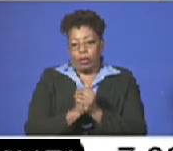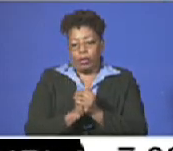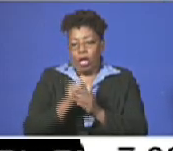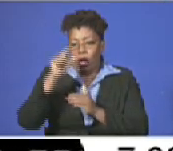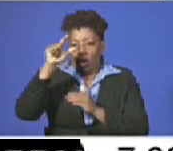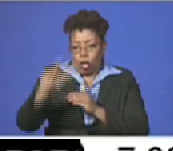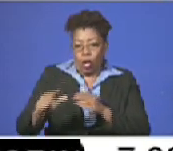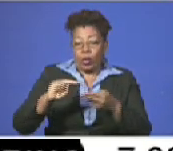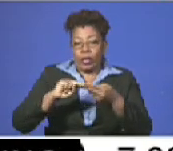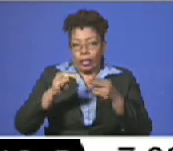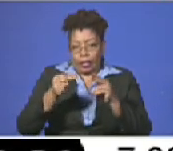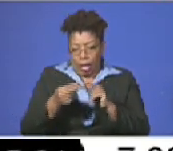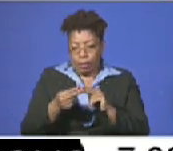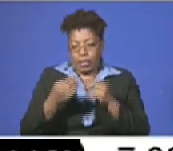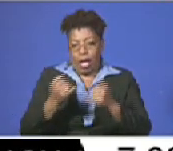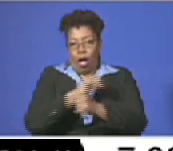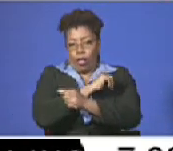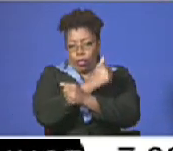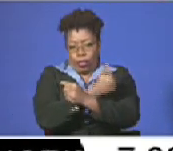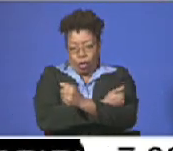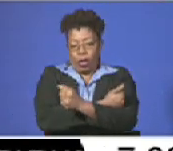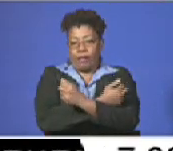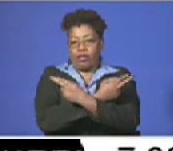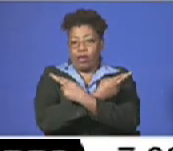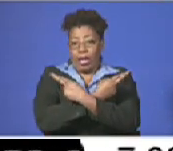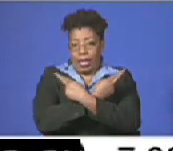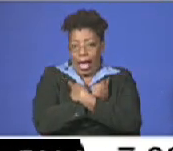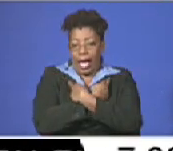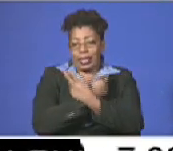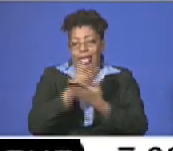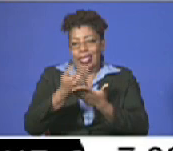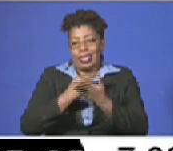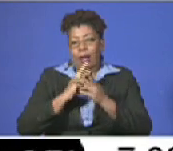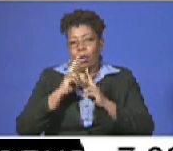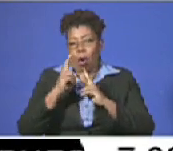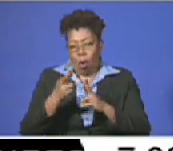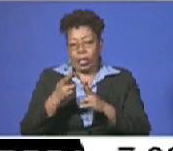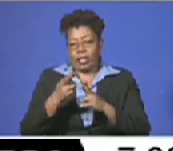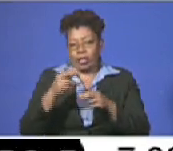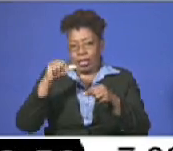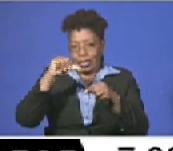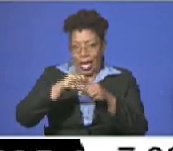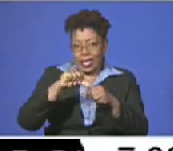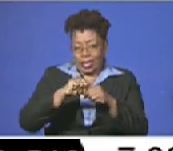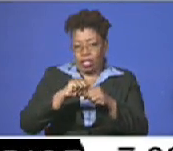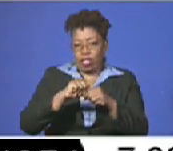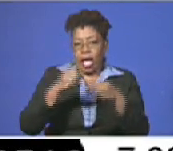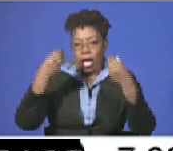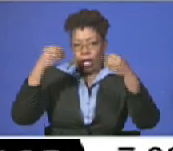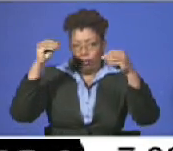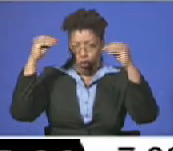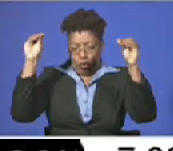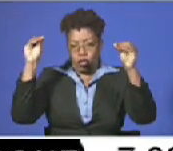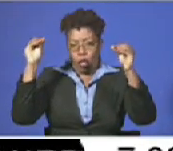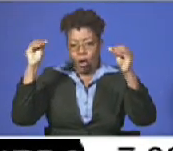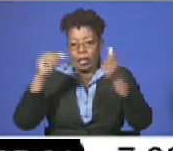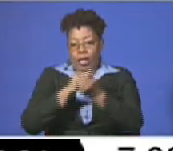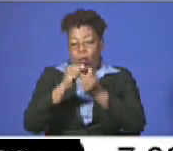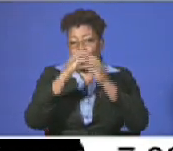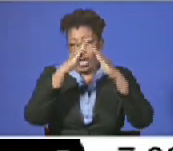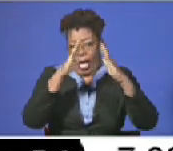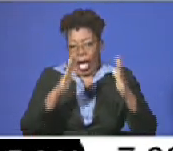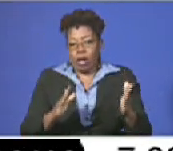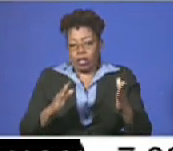COVID numbers, the competent authority has relaxed some of the orders permitting gas stations, grocery stores, laundromats,